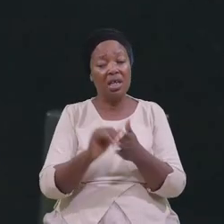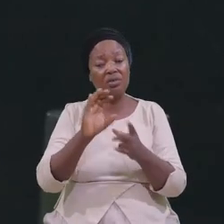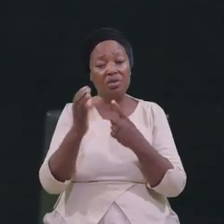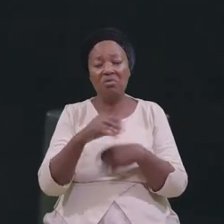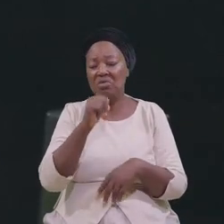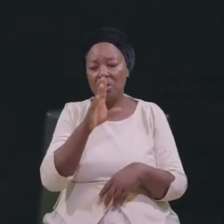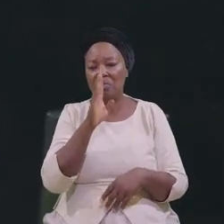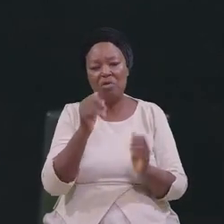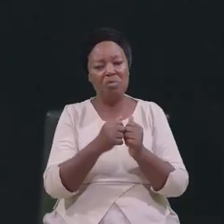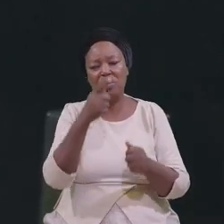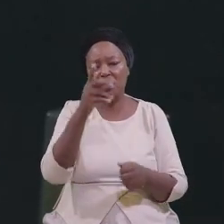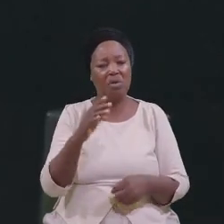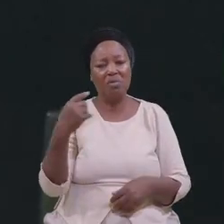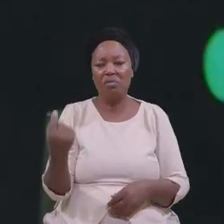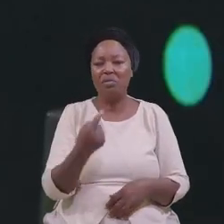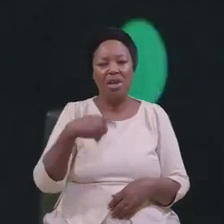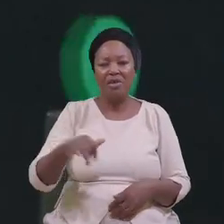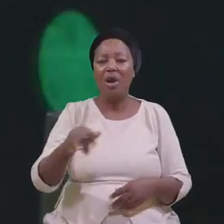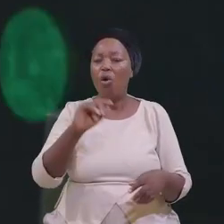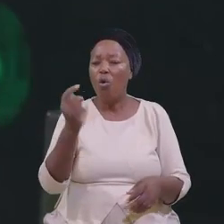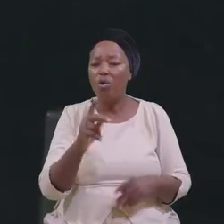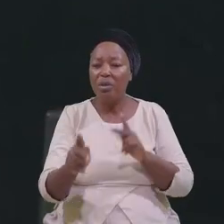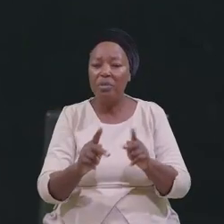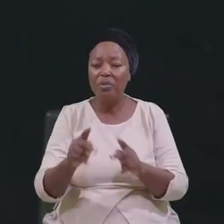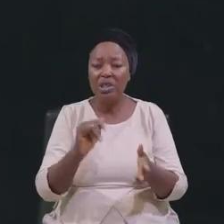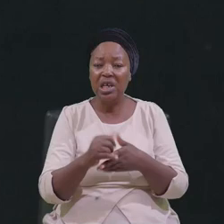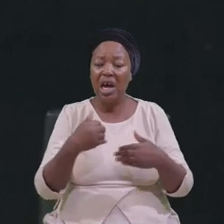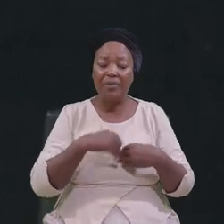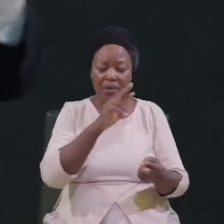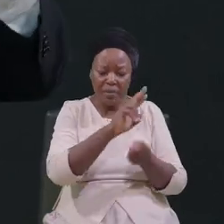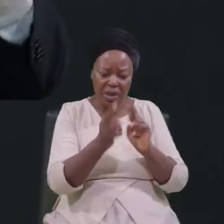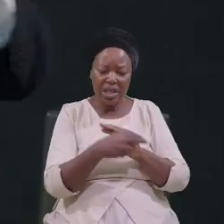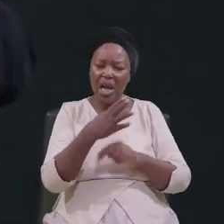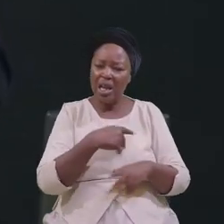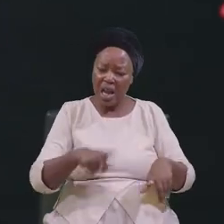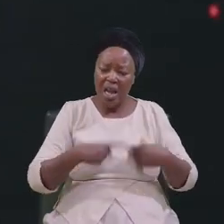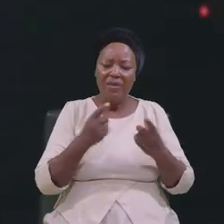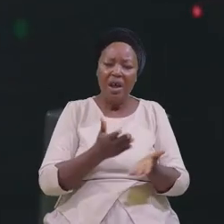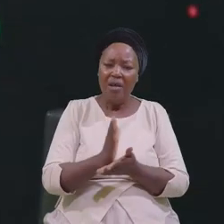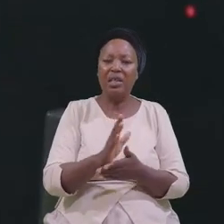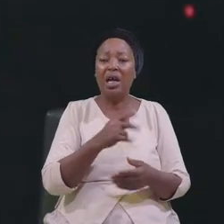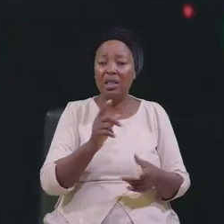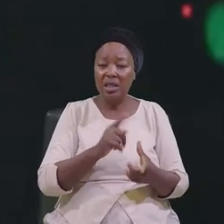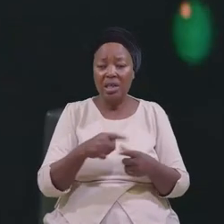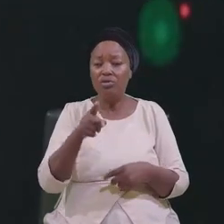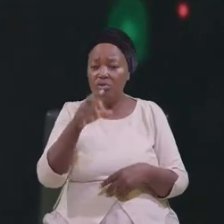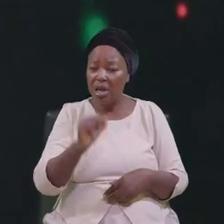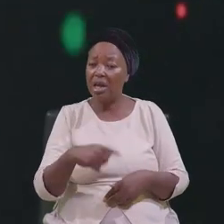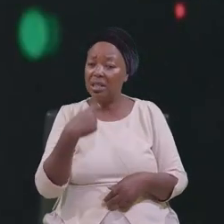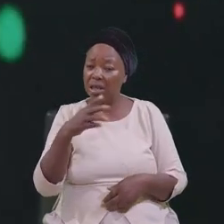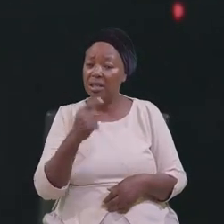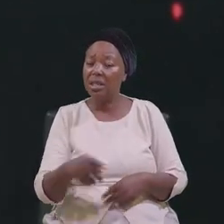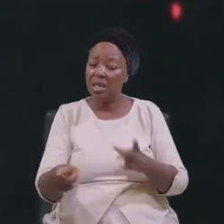forever. Only the people that have obeyed and they have repented, and you can tell the day, and you can tell